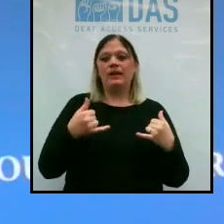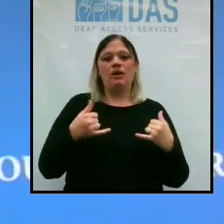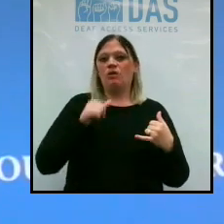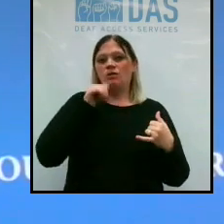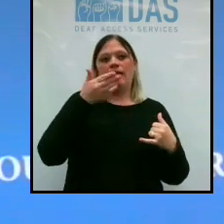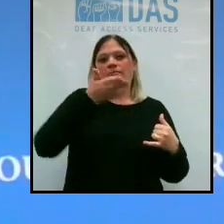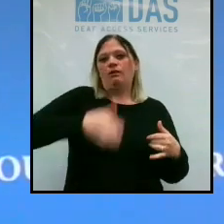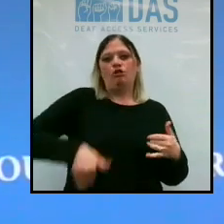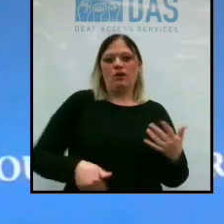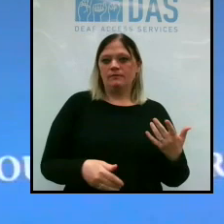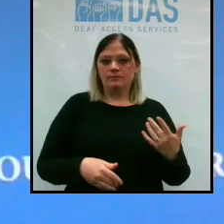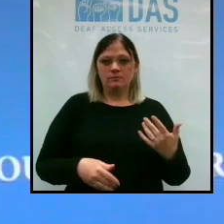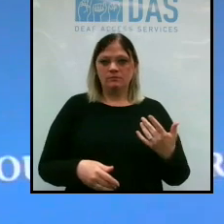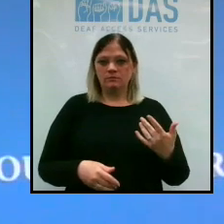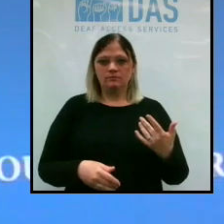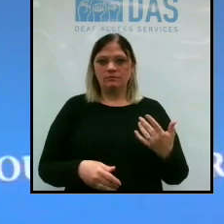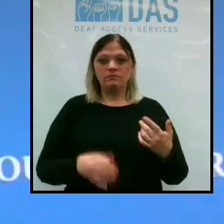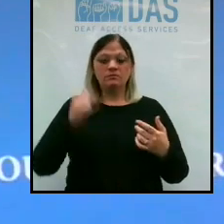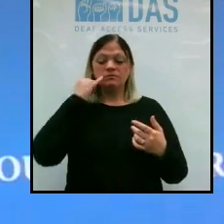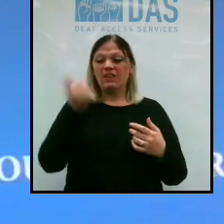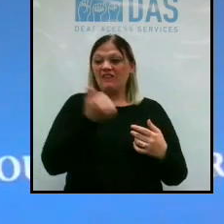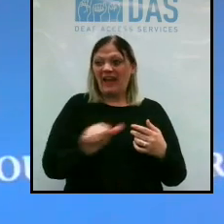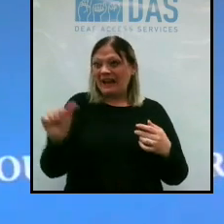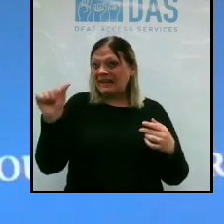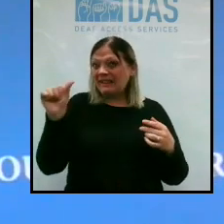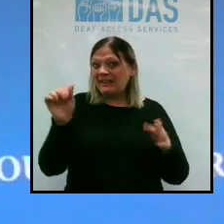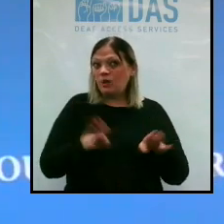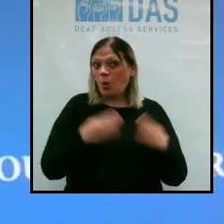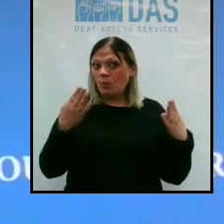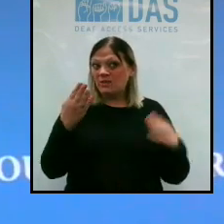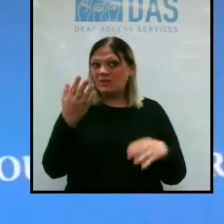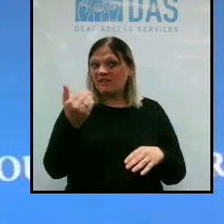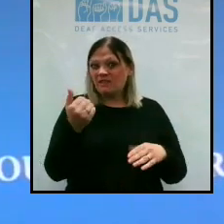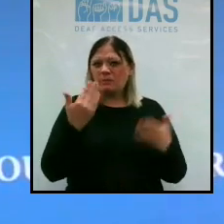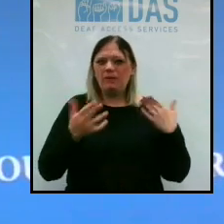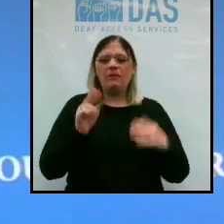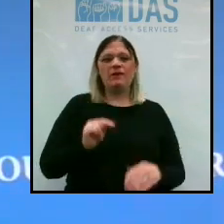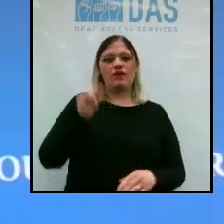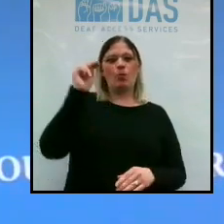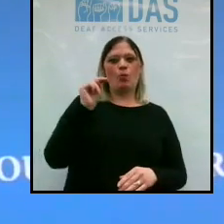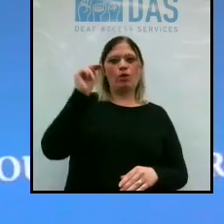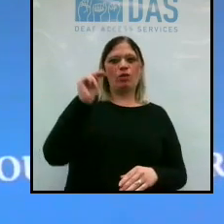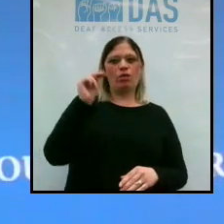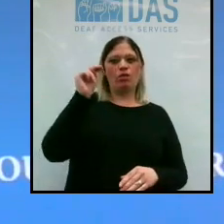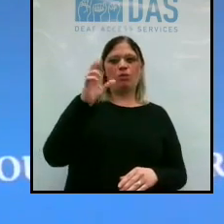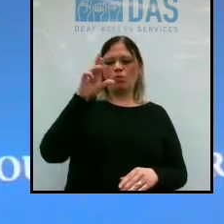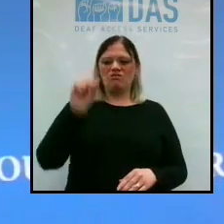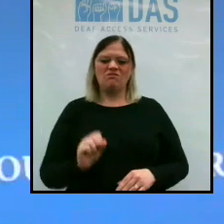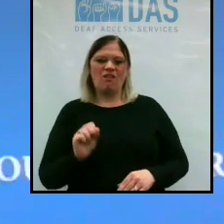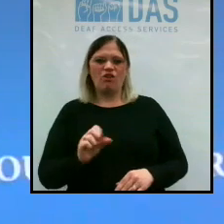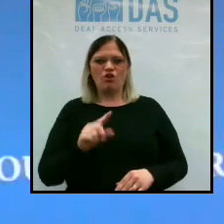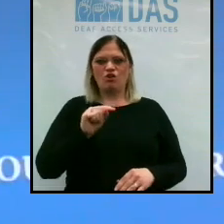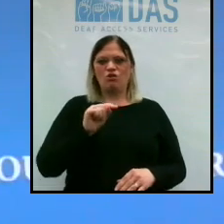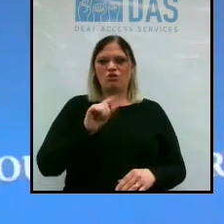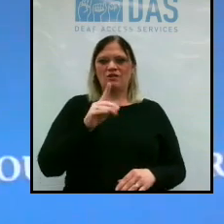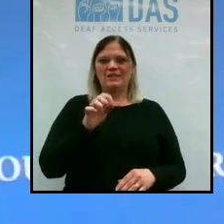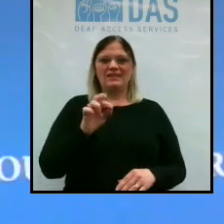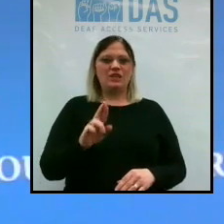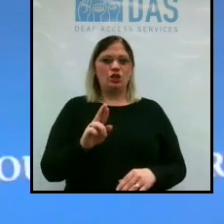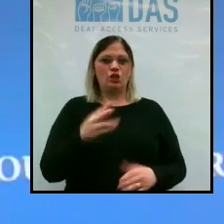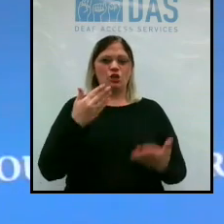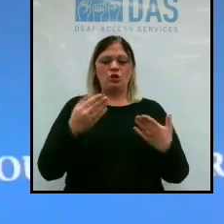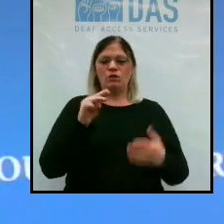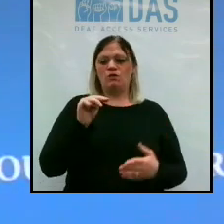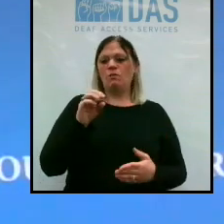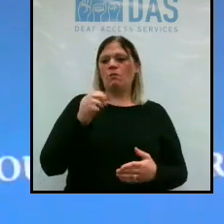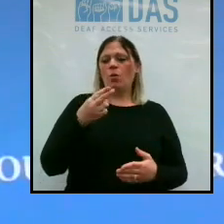yet. And if any place did open up on May 15th, it would probably be the North Country, Southern Tier, and maybe the